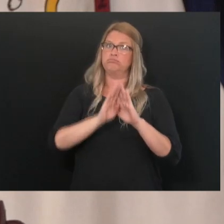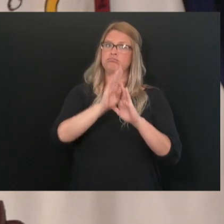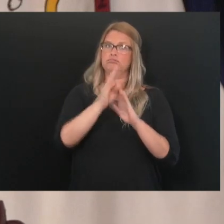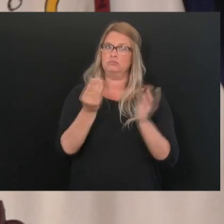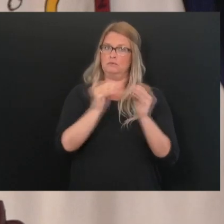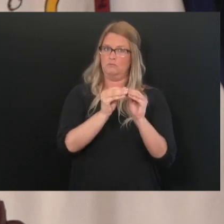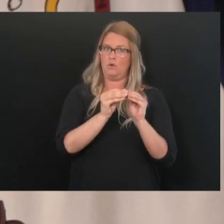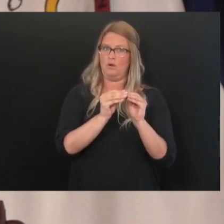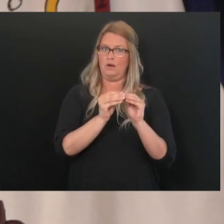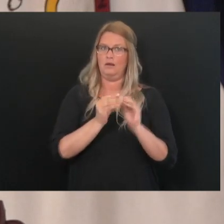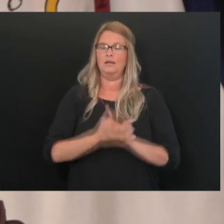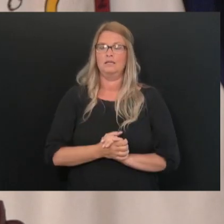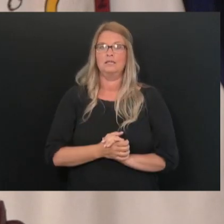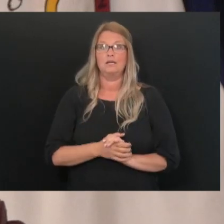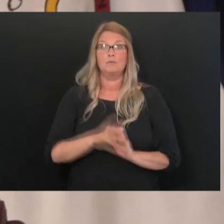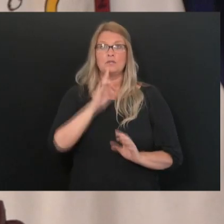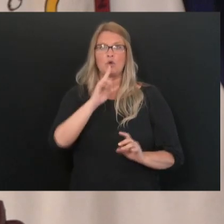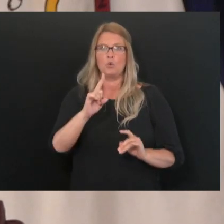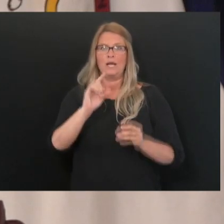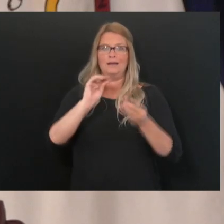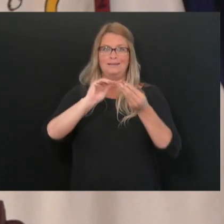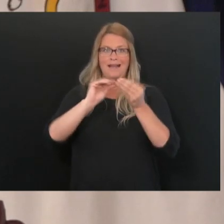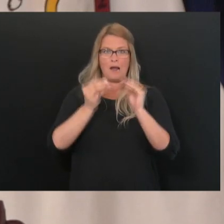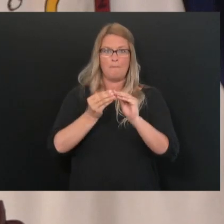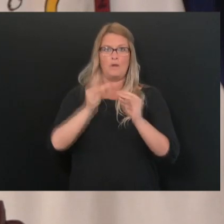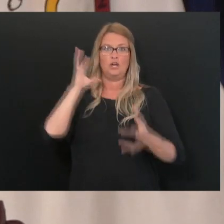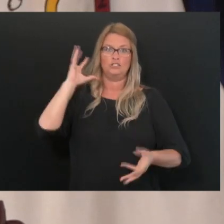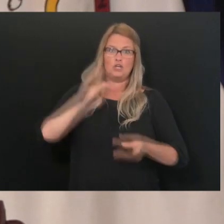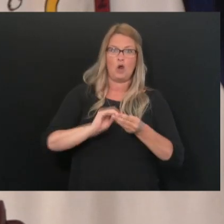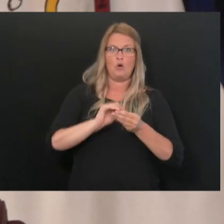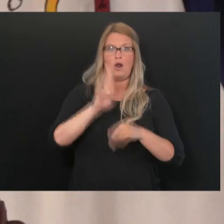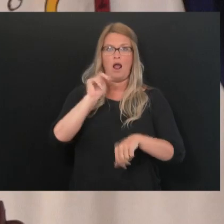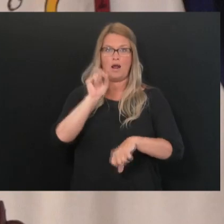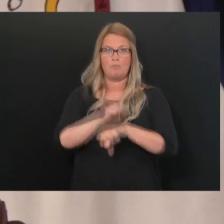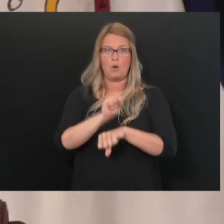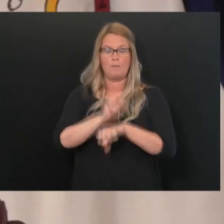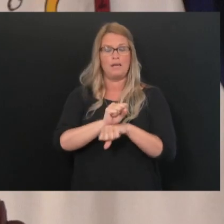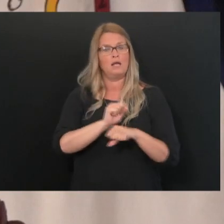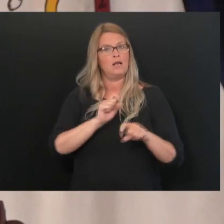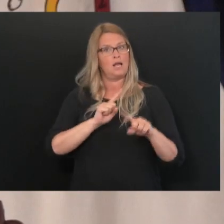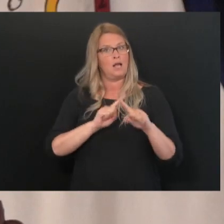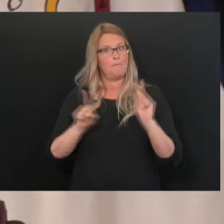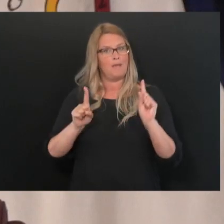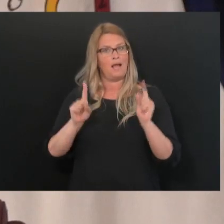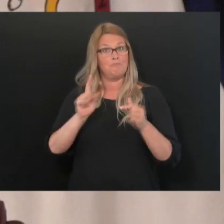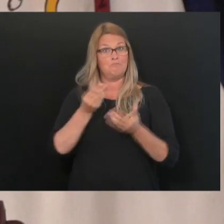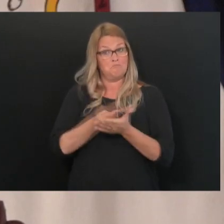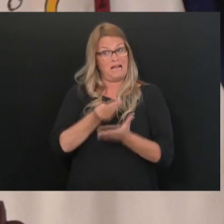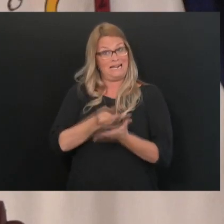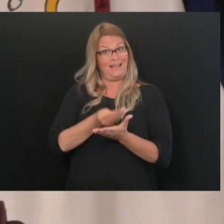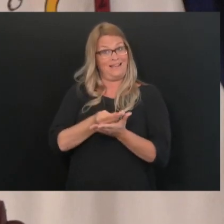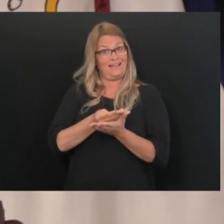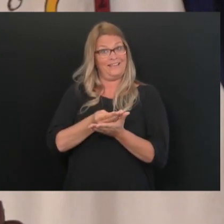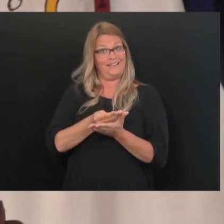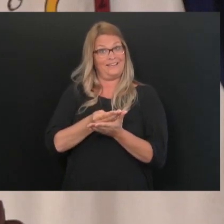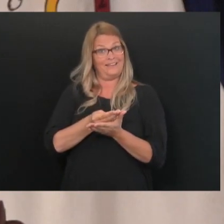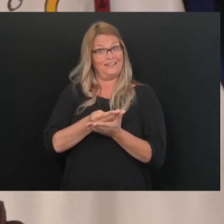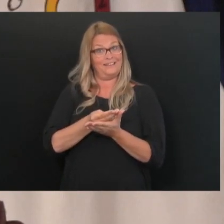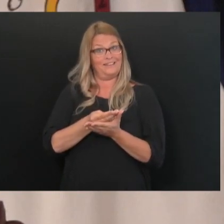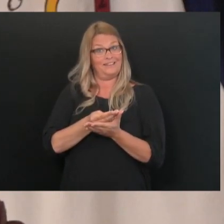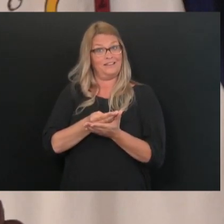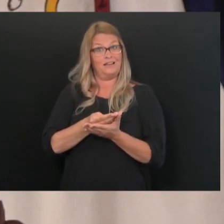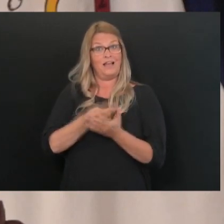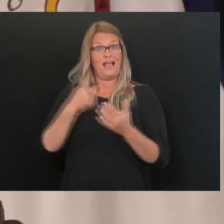the real statistic of total unemployment, but from the standpoint of dollars, what we